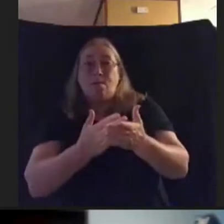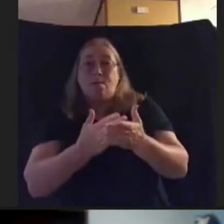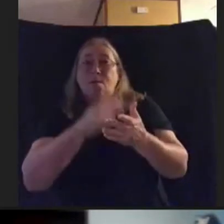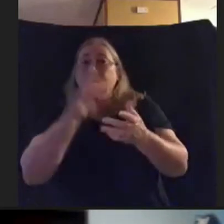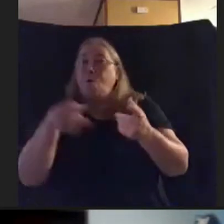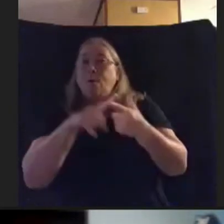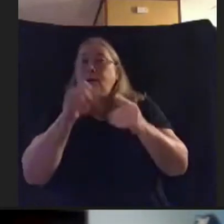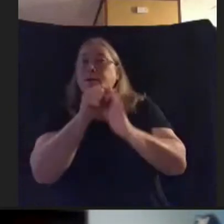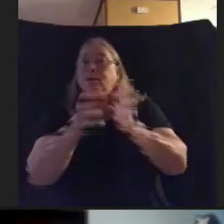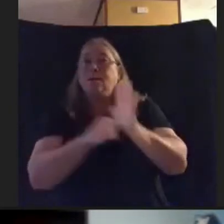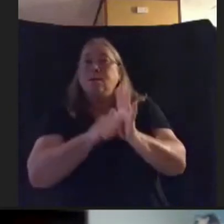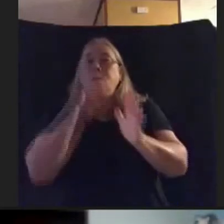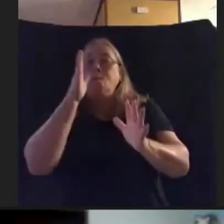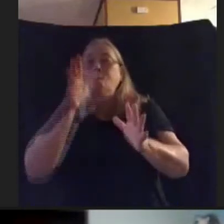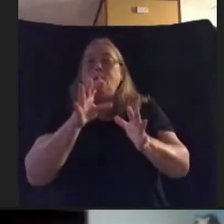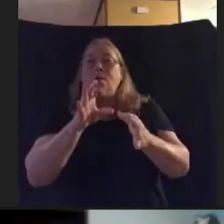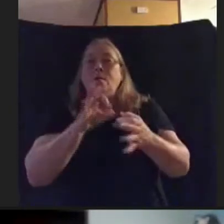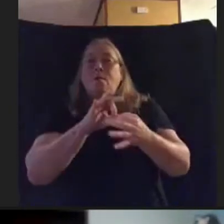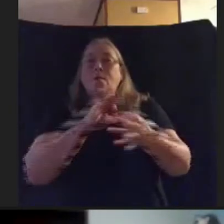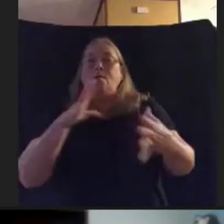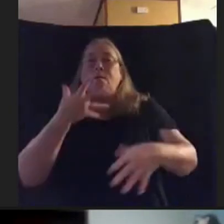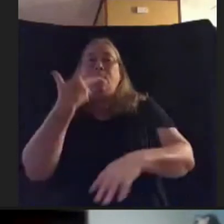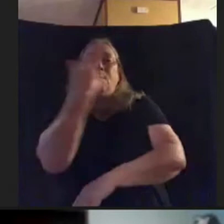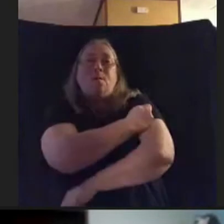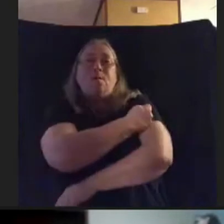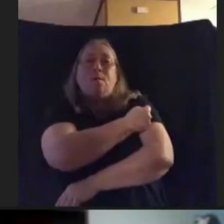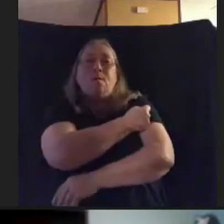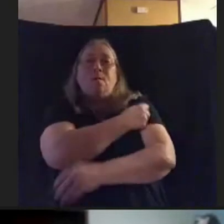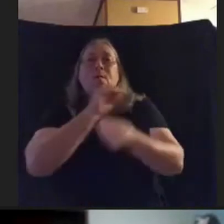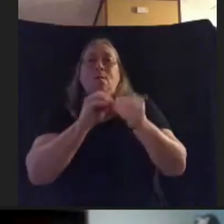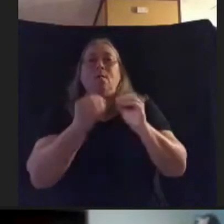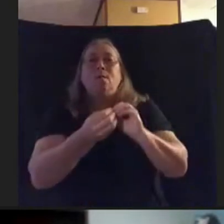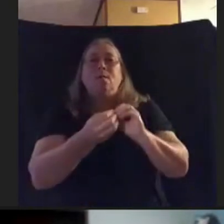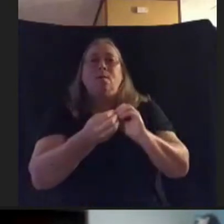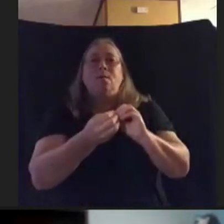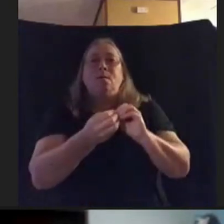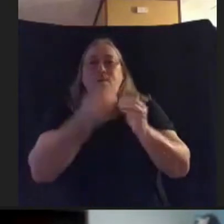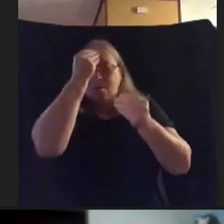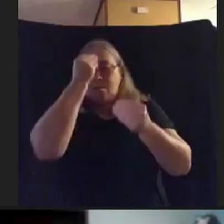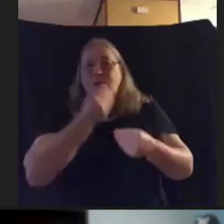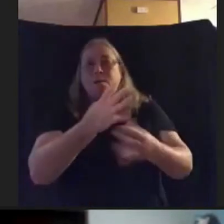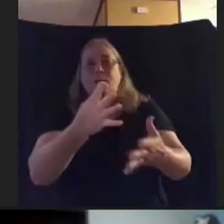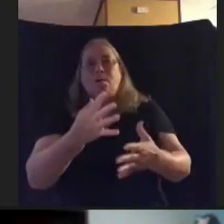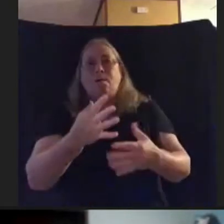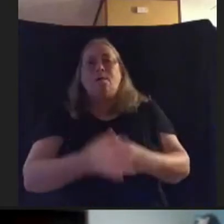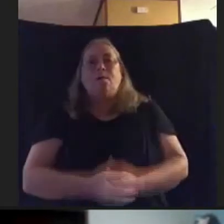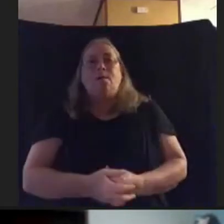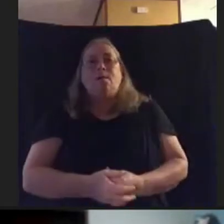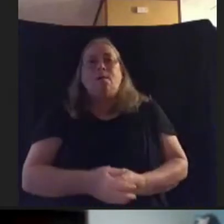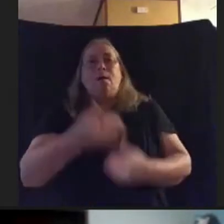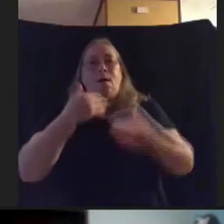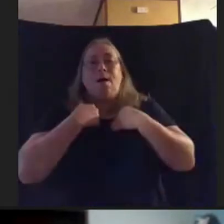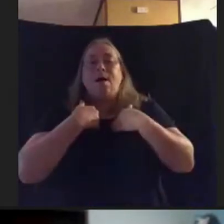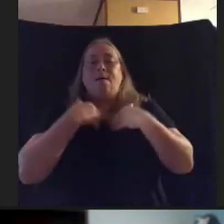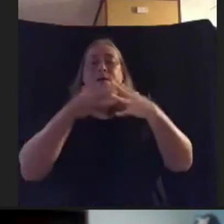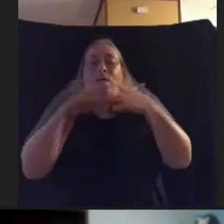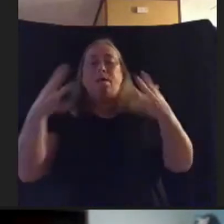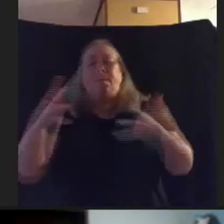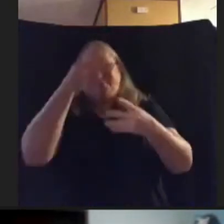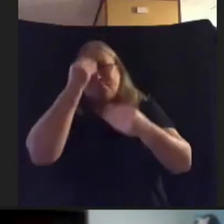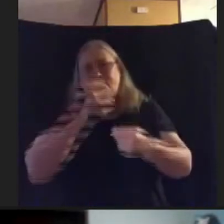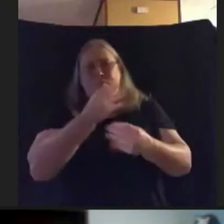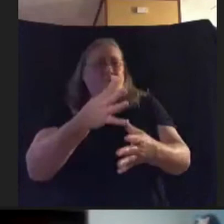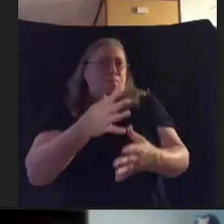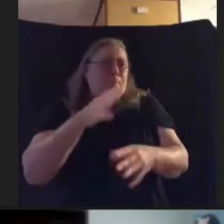going to release vaccination data by zip code? We have a plethora of data on our website. It's